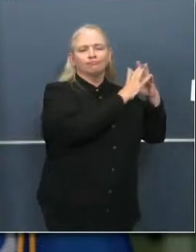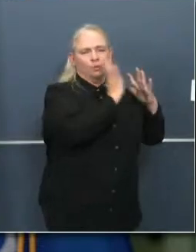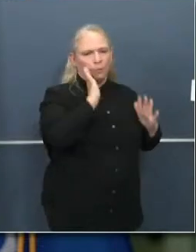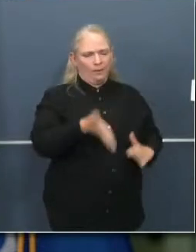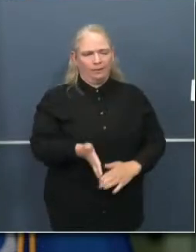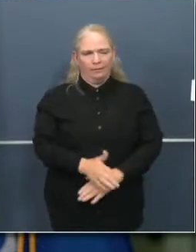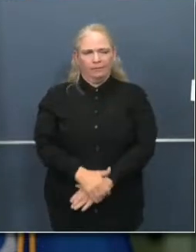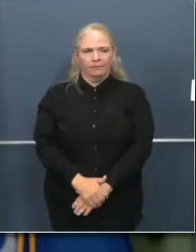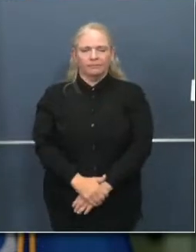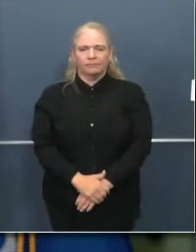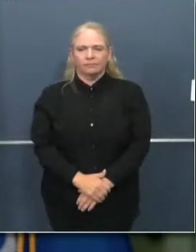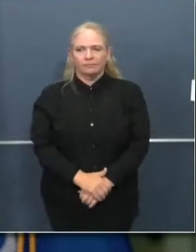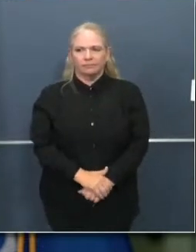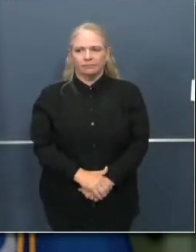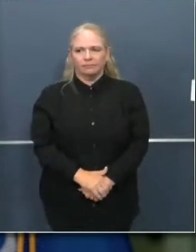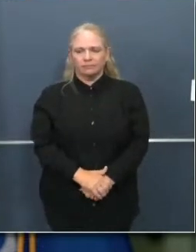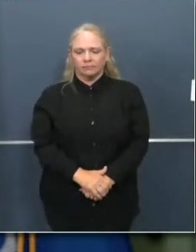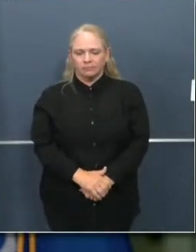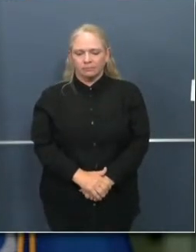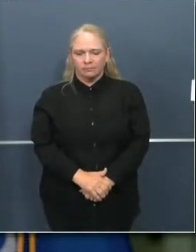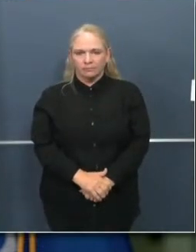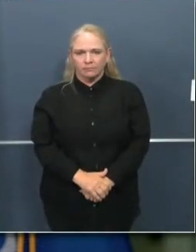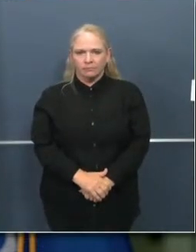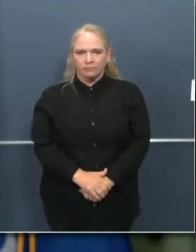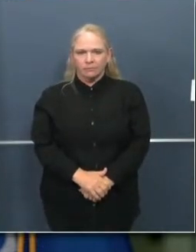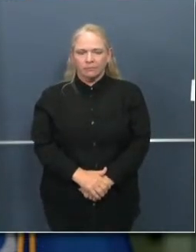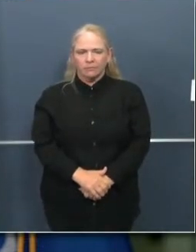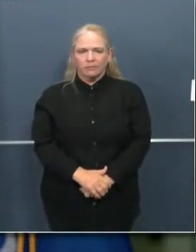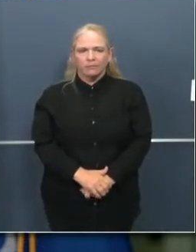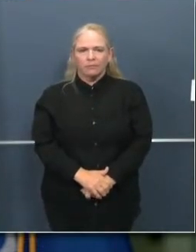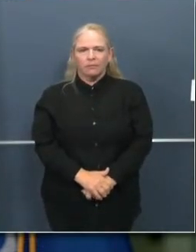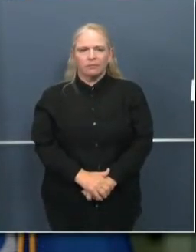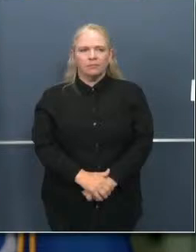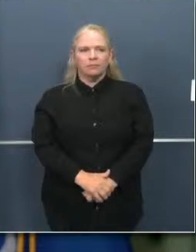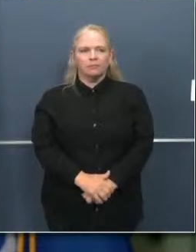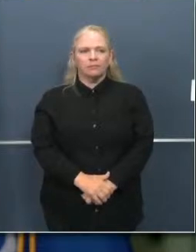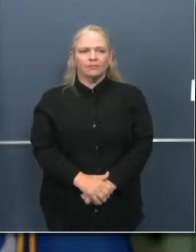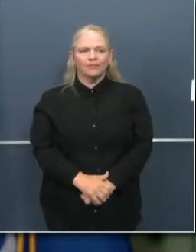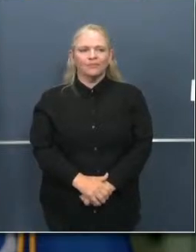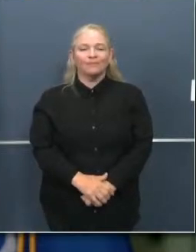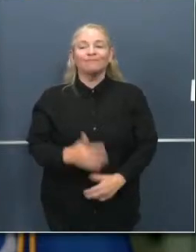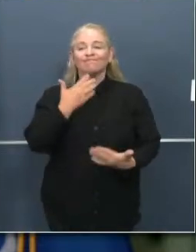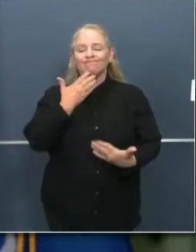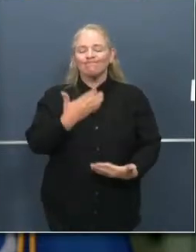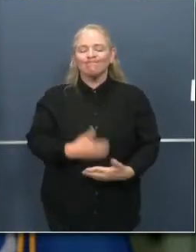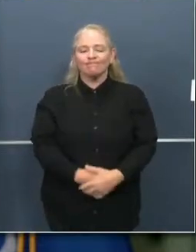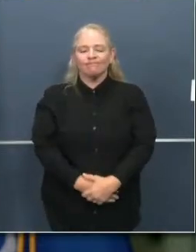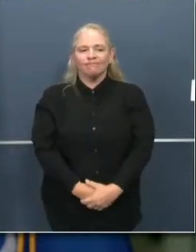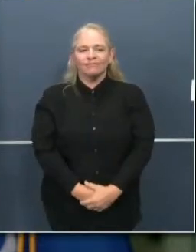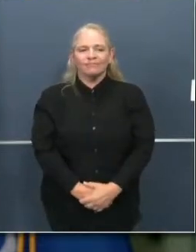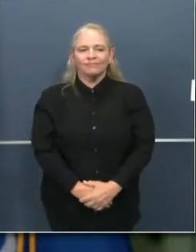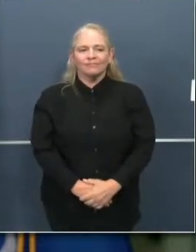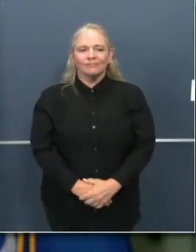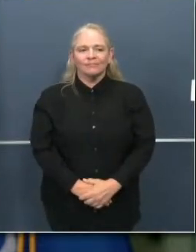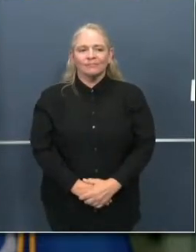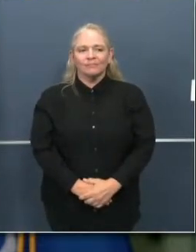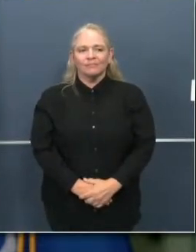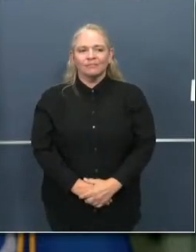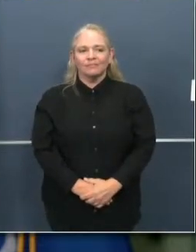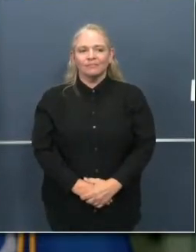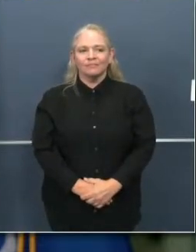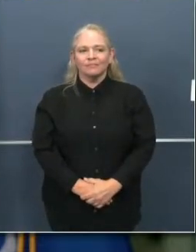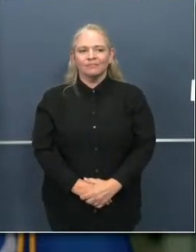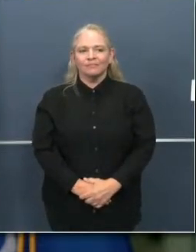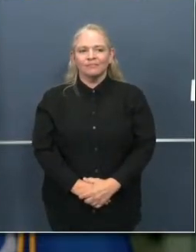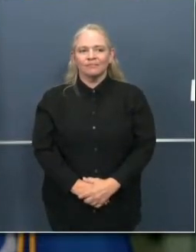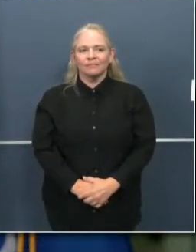up enforcement measures, and that would presumably include cooperation with local law enforcement. So how do you reconcile that with a place like Orange County?